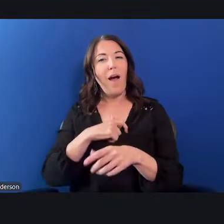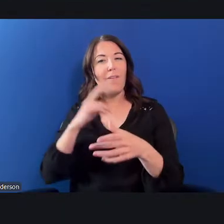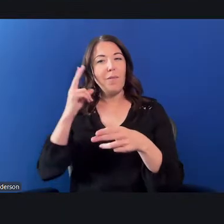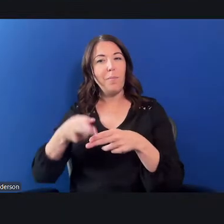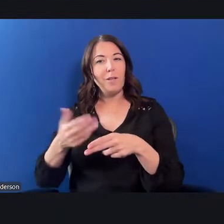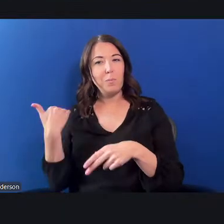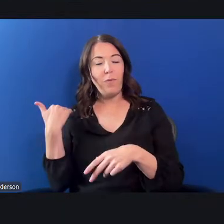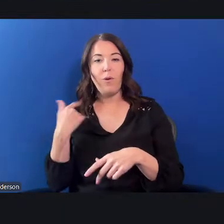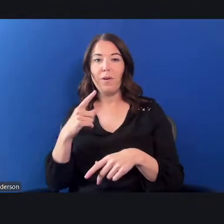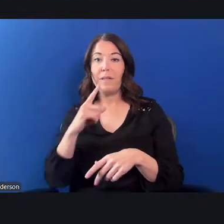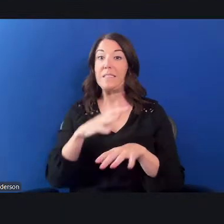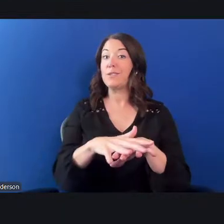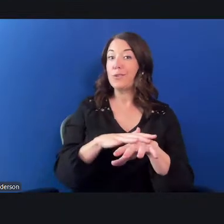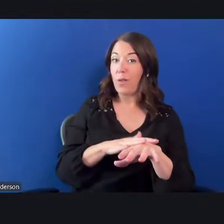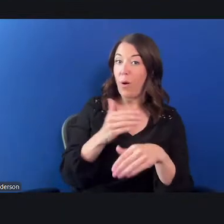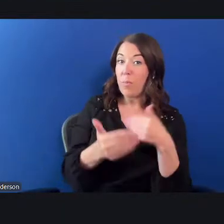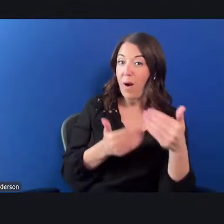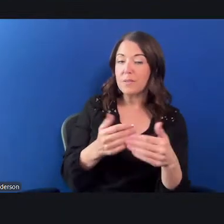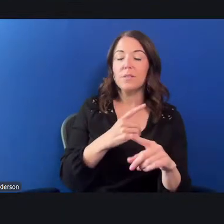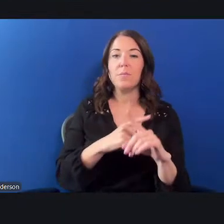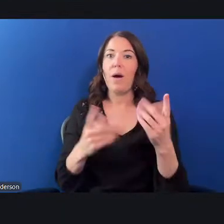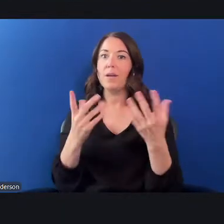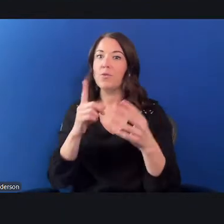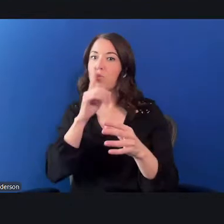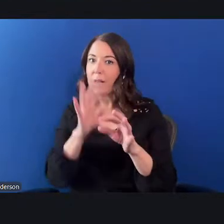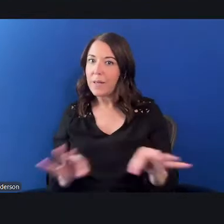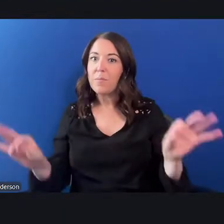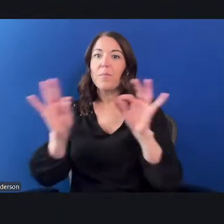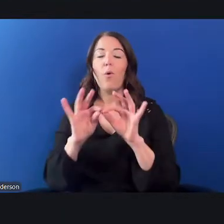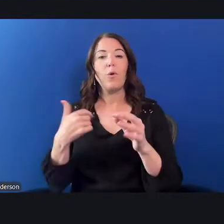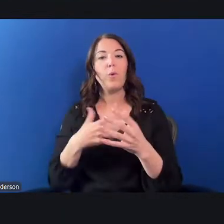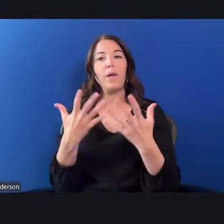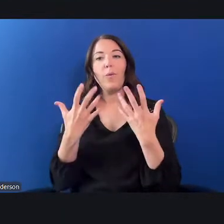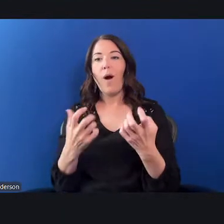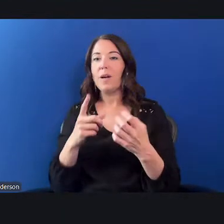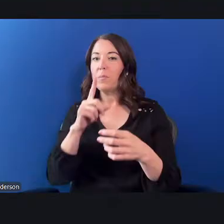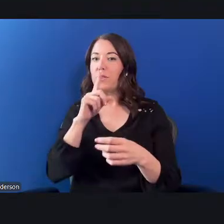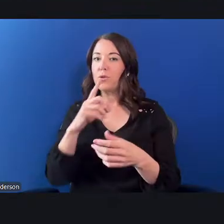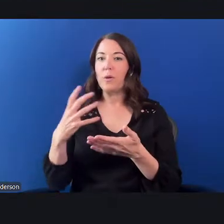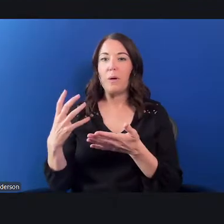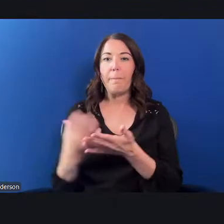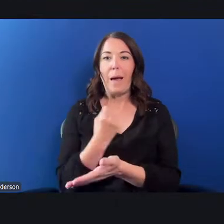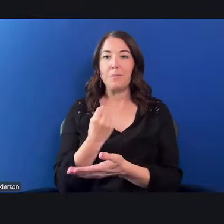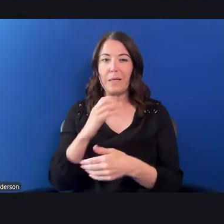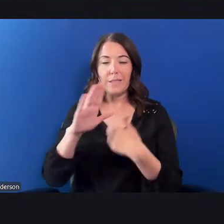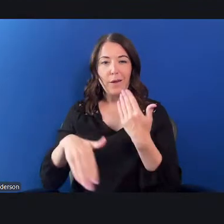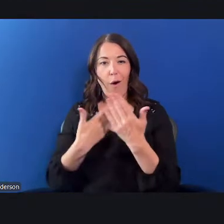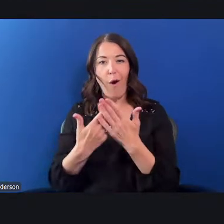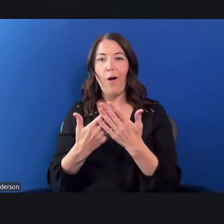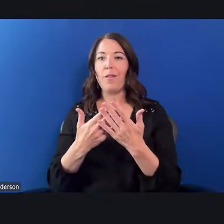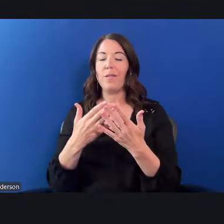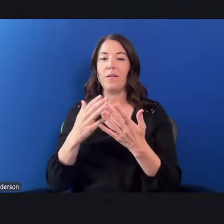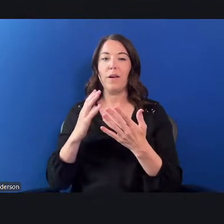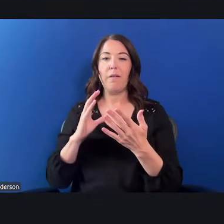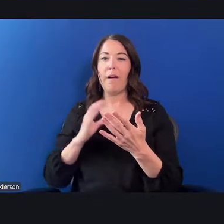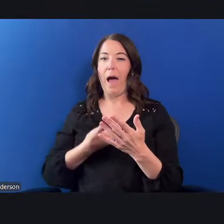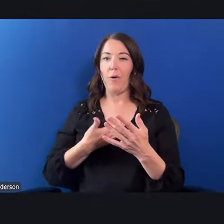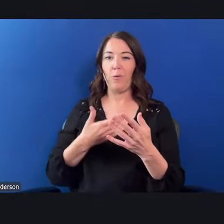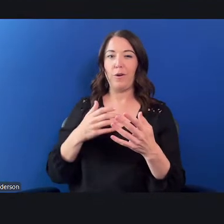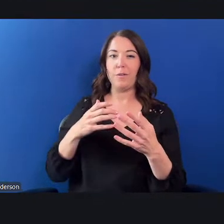important to getting ourselves in a place where we're maximizing our instructional impact on our